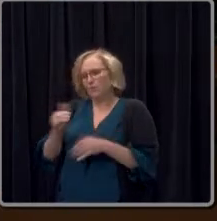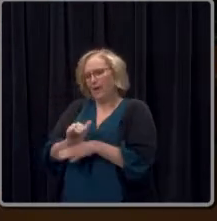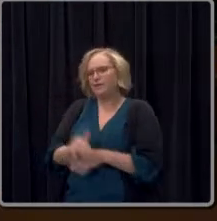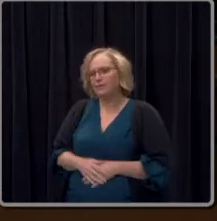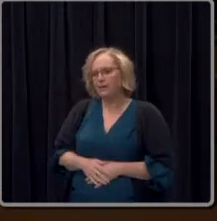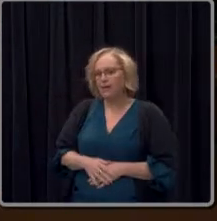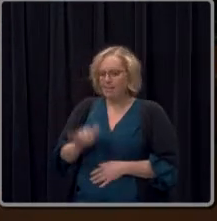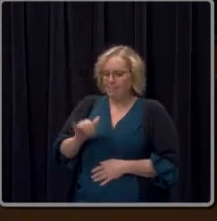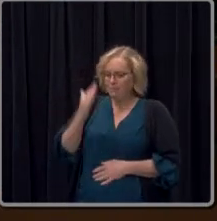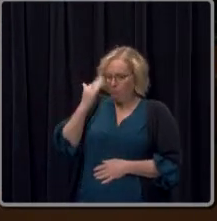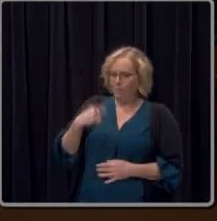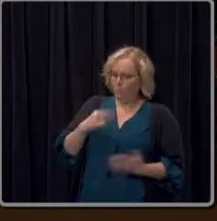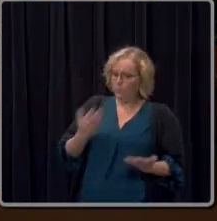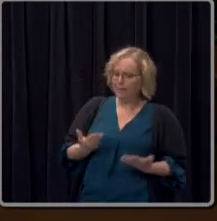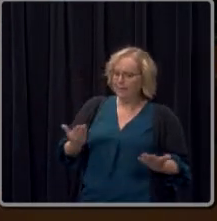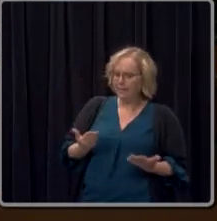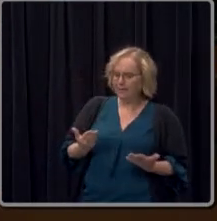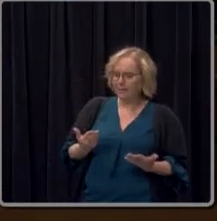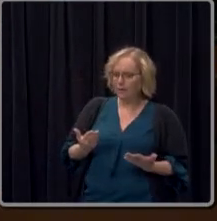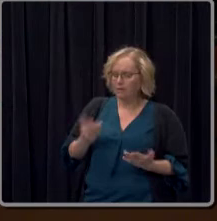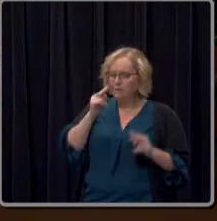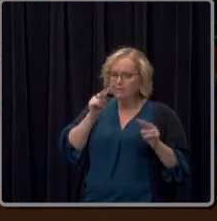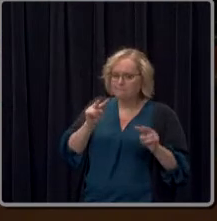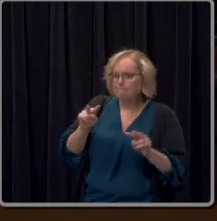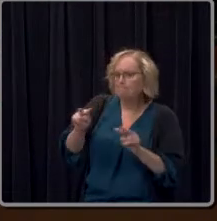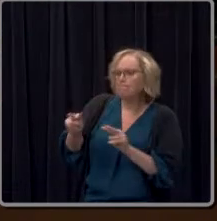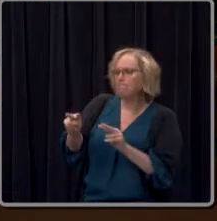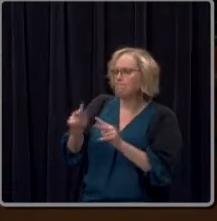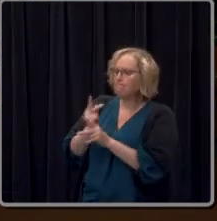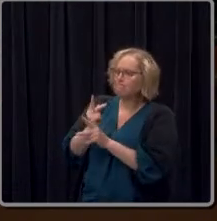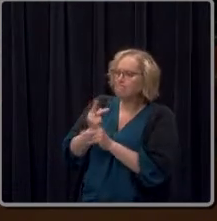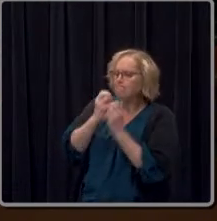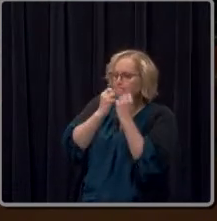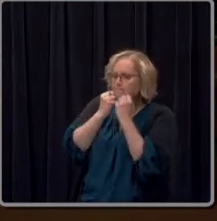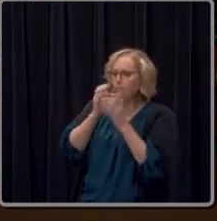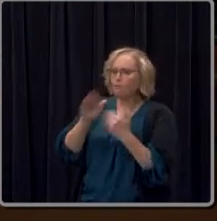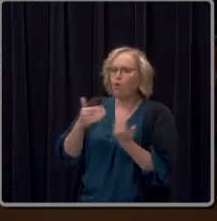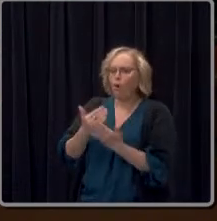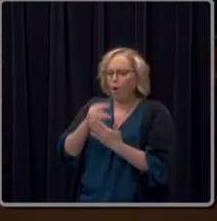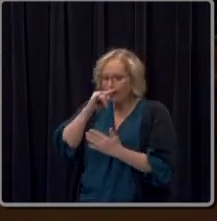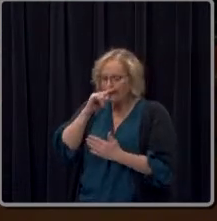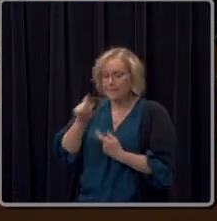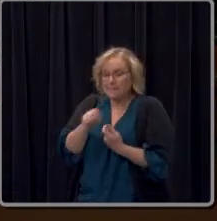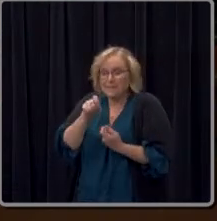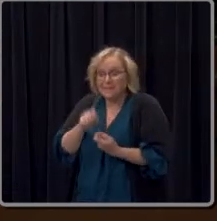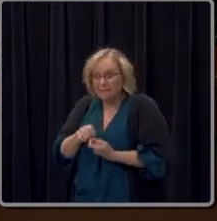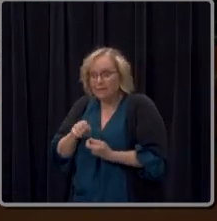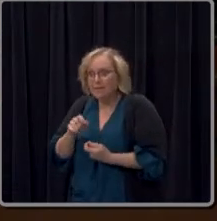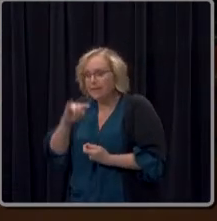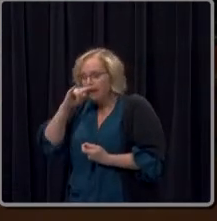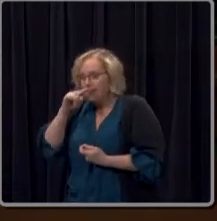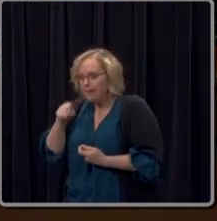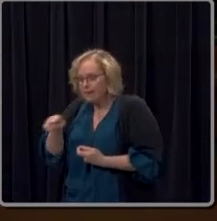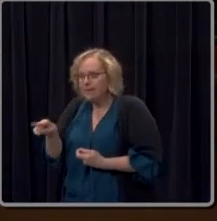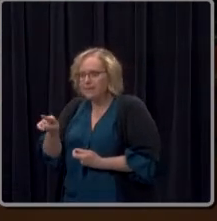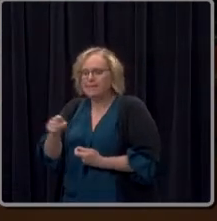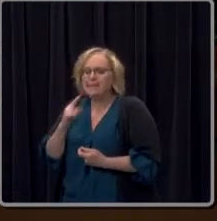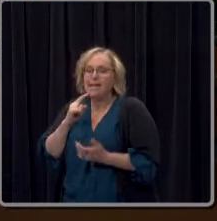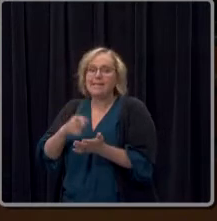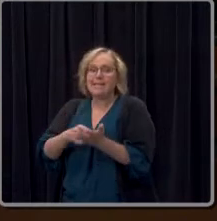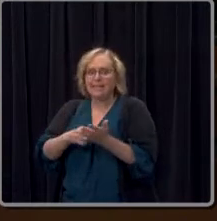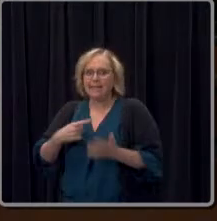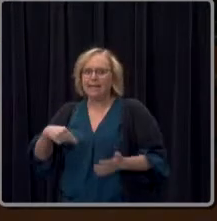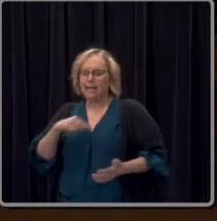And that is why we're here, is to look out for all kids, and specifically those kids who need us the